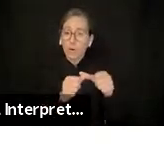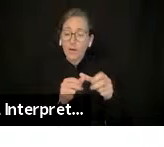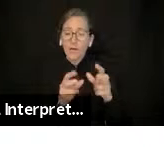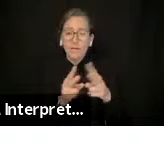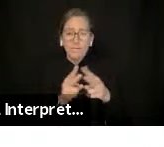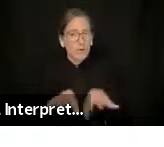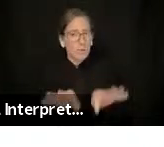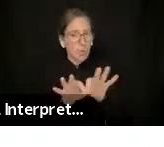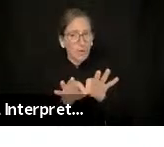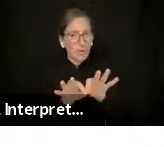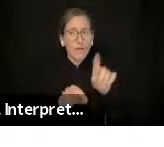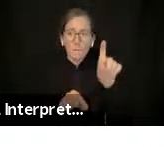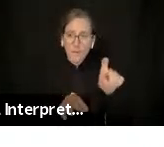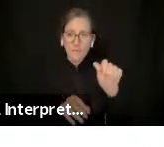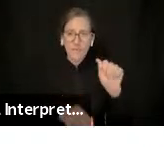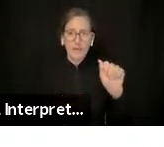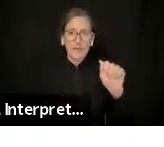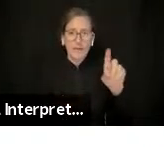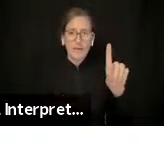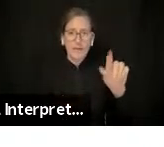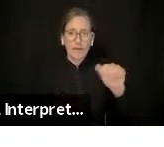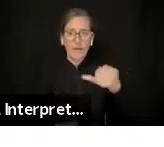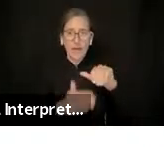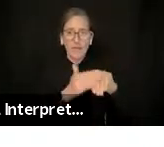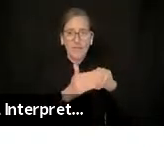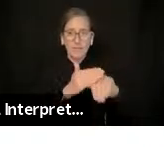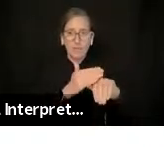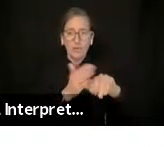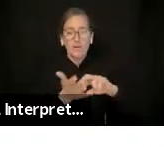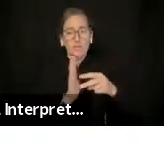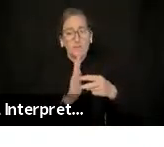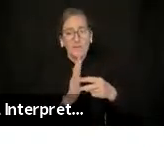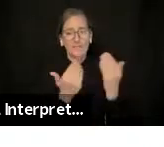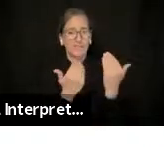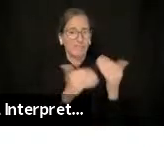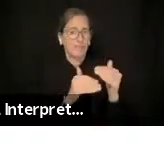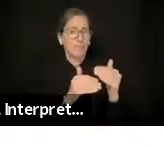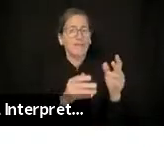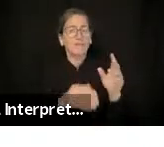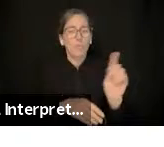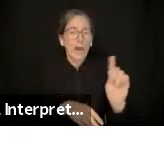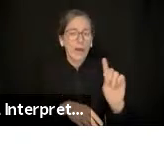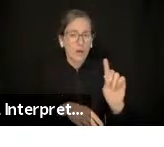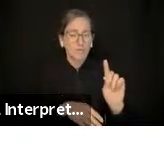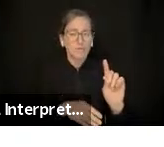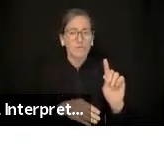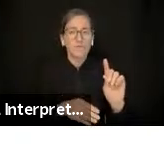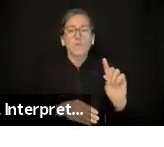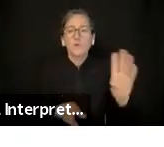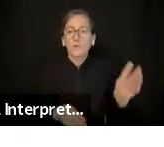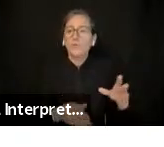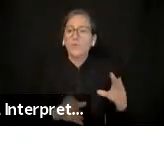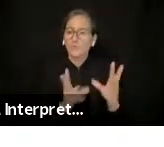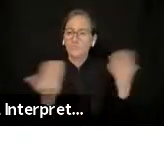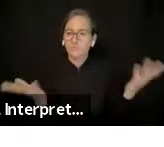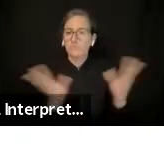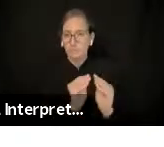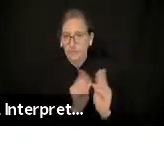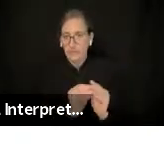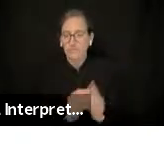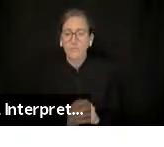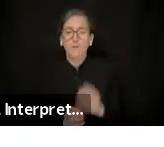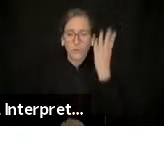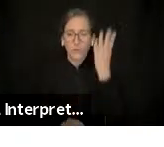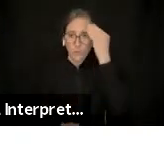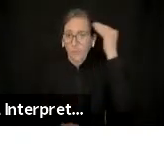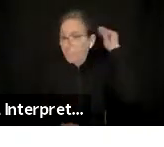that it's ADA accessible, which can sometimes limit the locations that we can hold meetings. So that's something to keep in mind if you would ever like